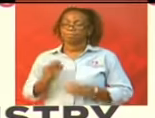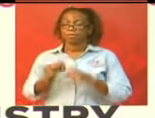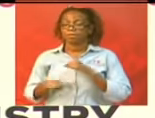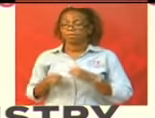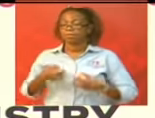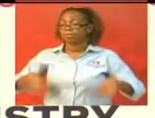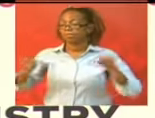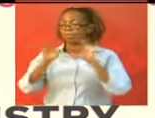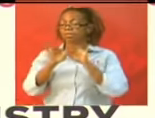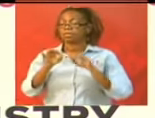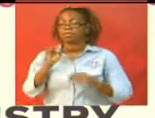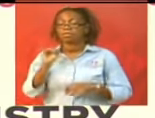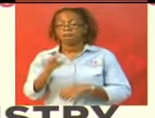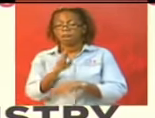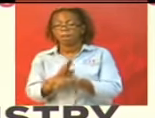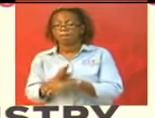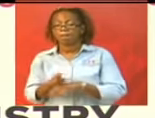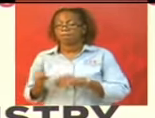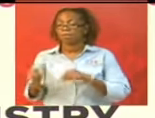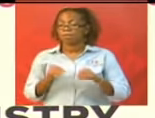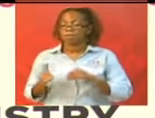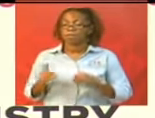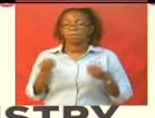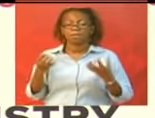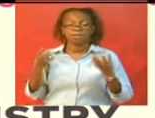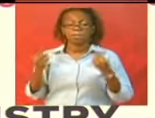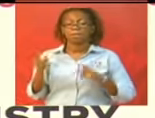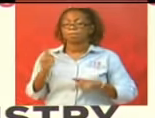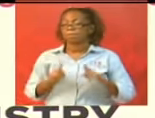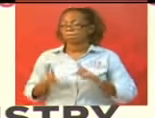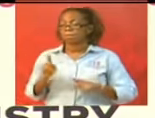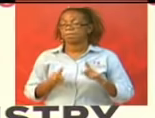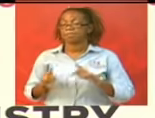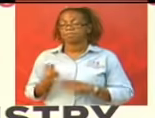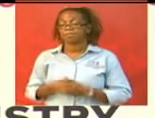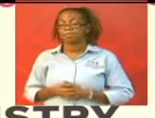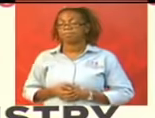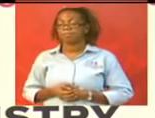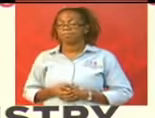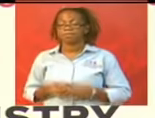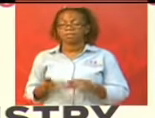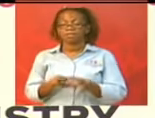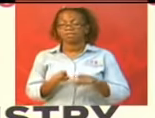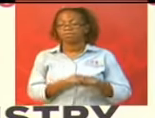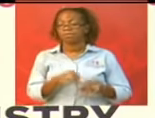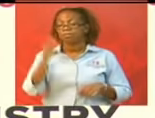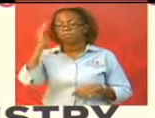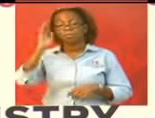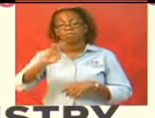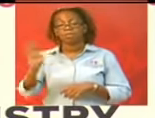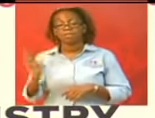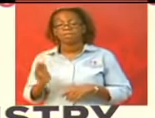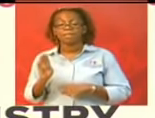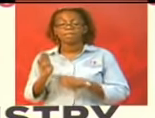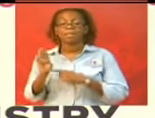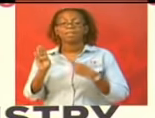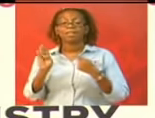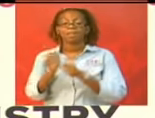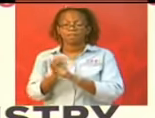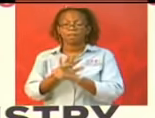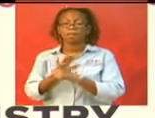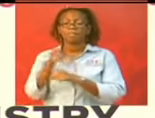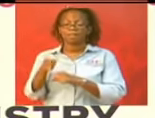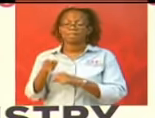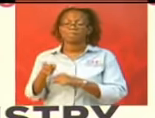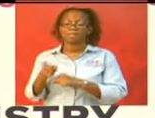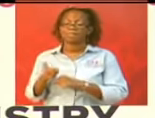about, which is a fairly large group of people. Looking at P1 variant in terms of transmissibility, and I think Professor Carrington would have said